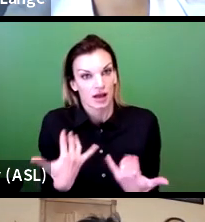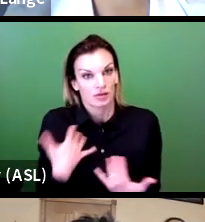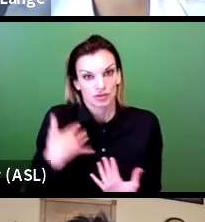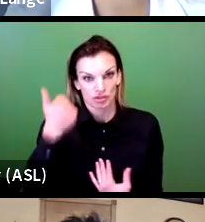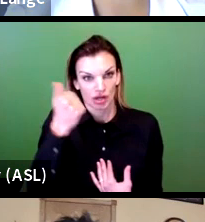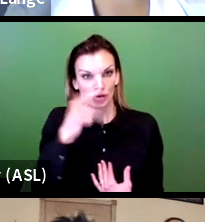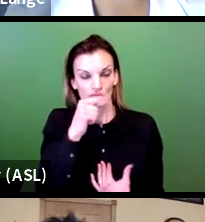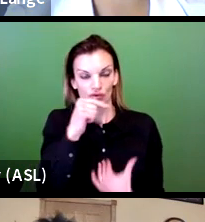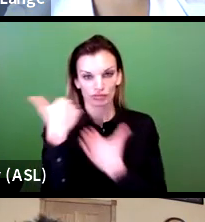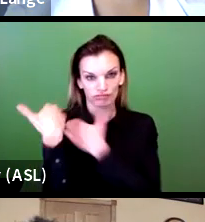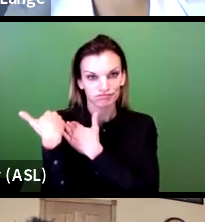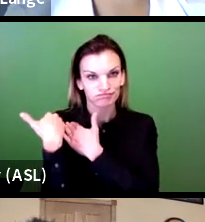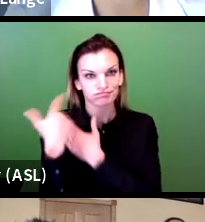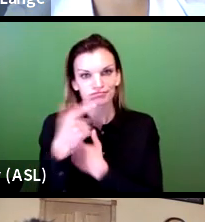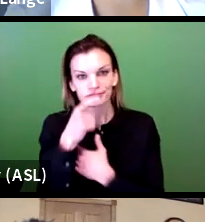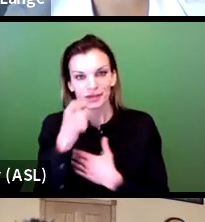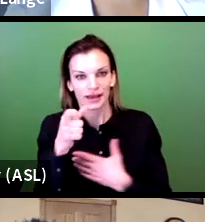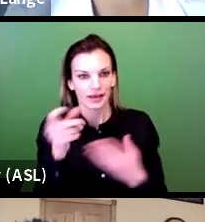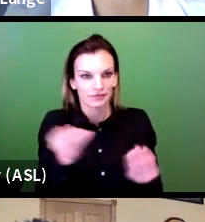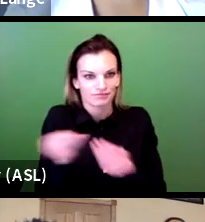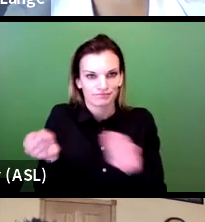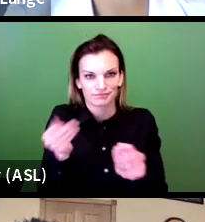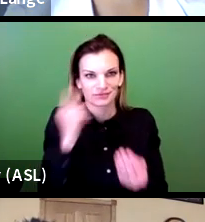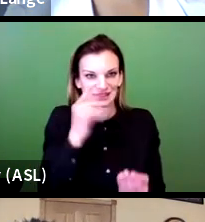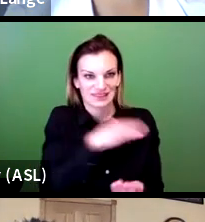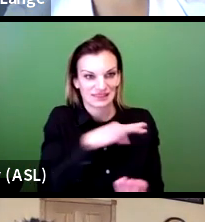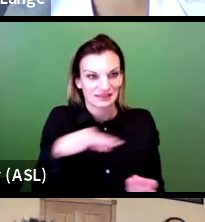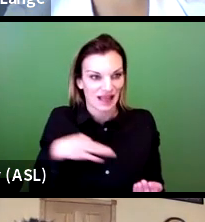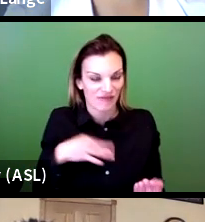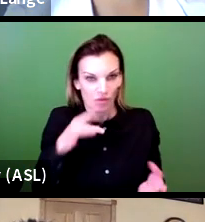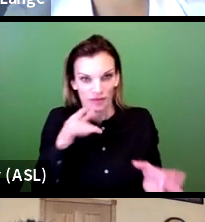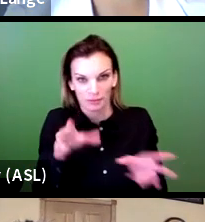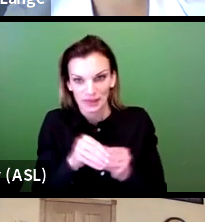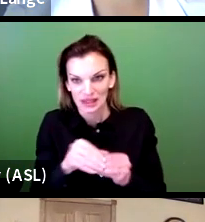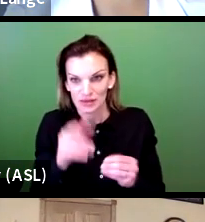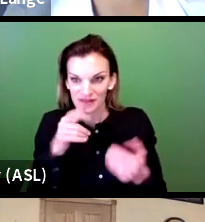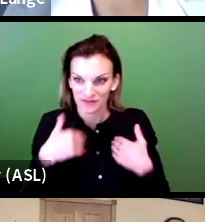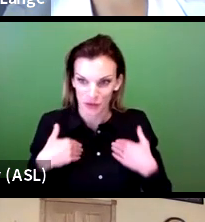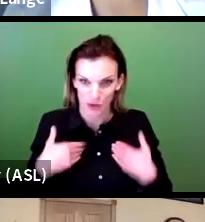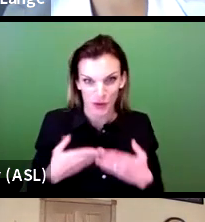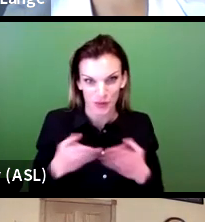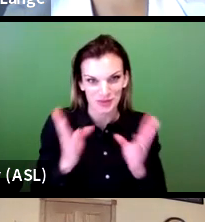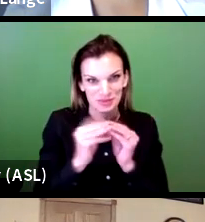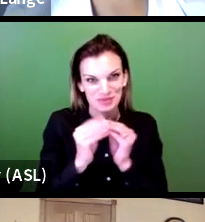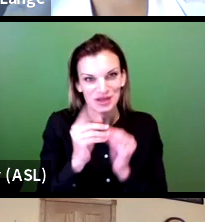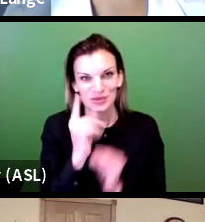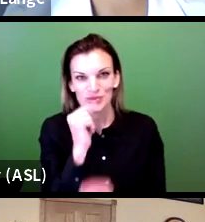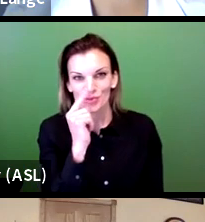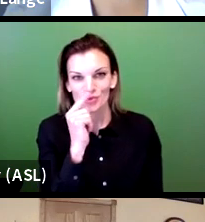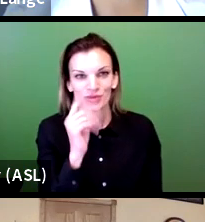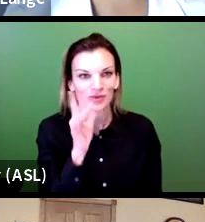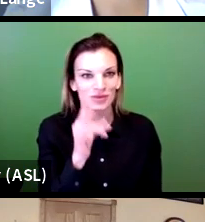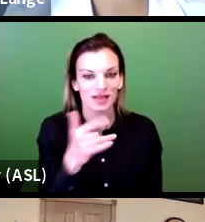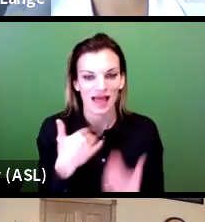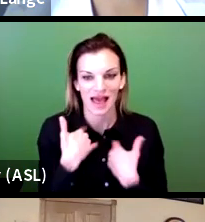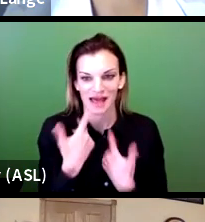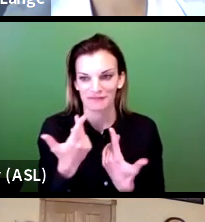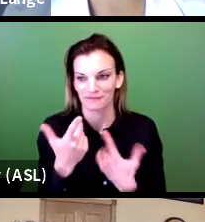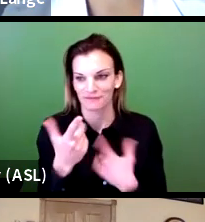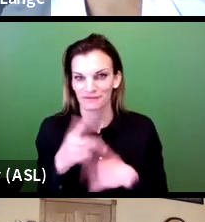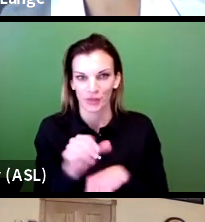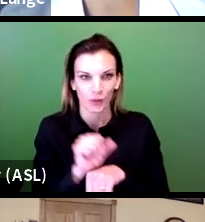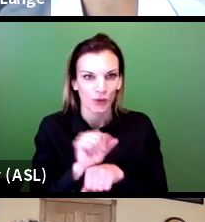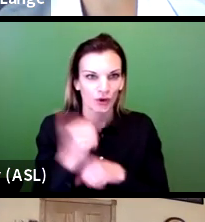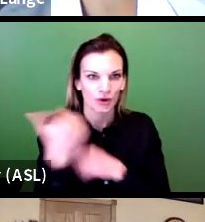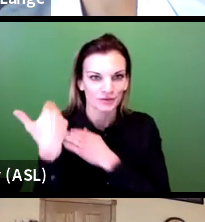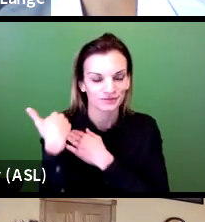somebody's working with the staff to figure out where you guys are going to be, because you're going to have open meetings and who's going to get all the work, etc., etc.